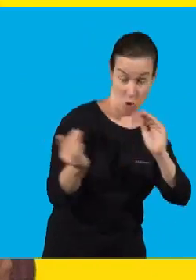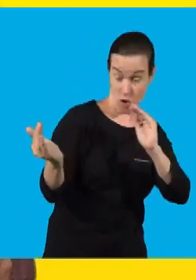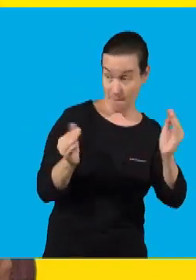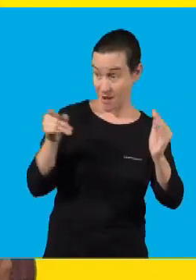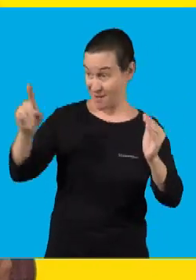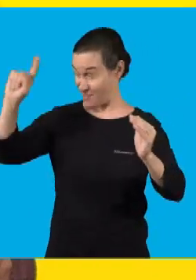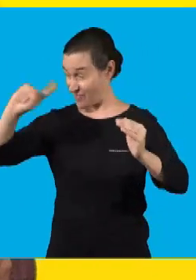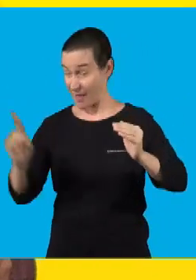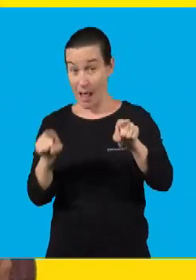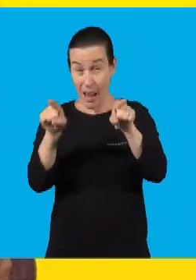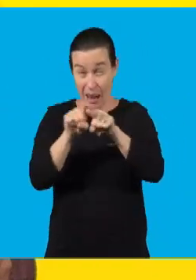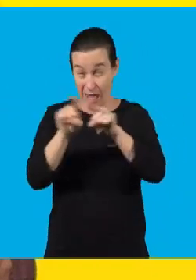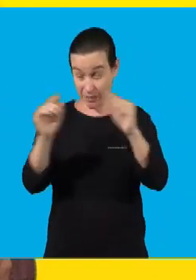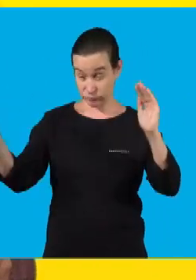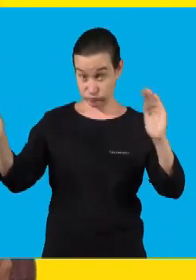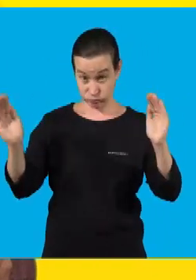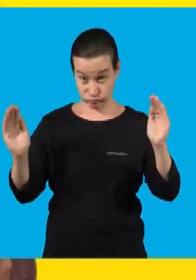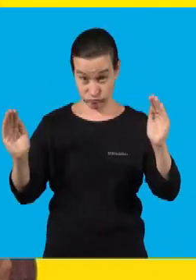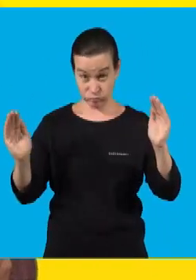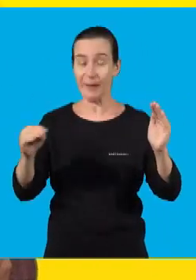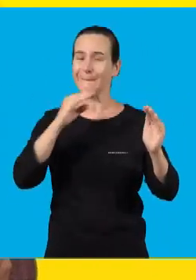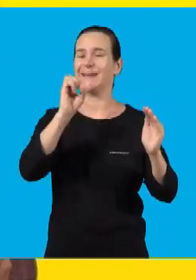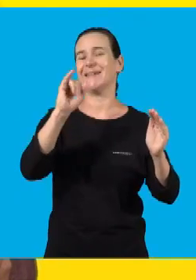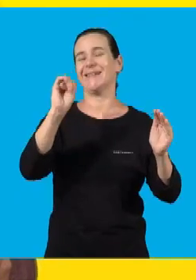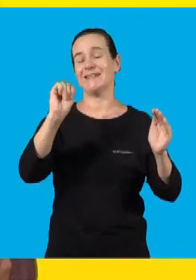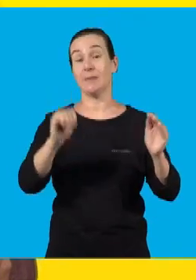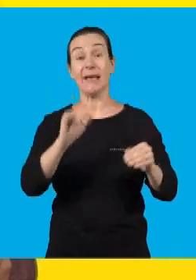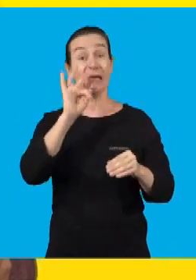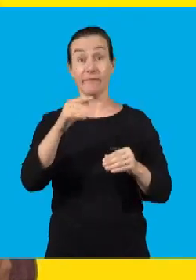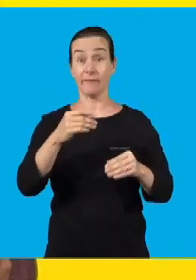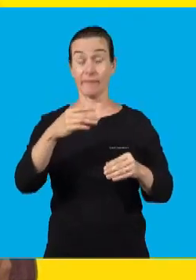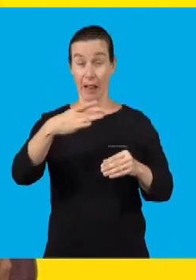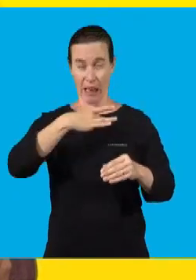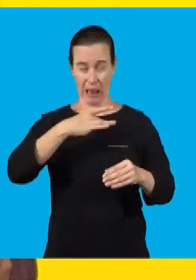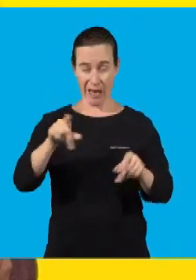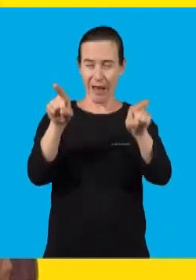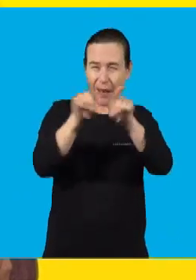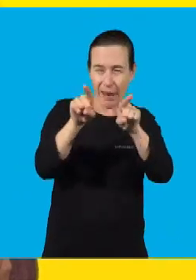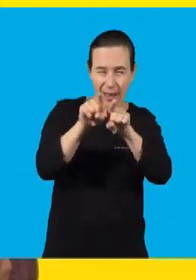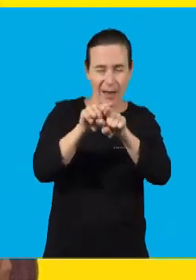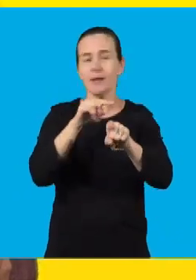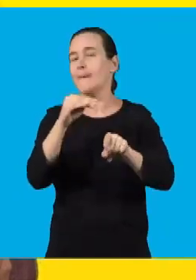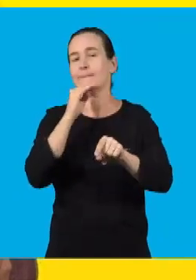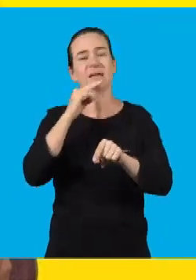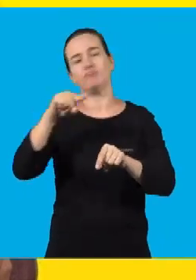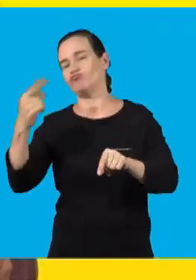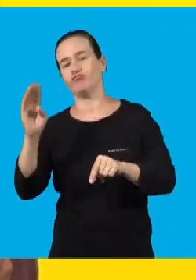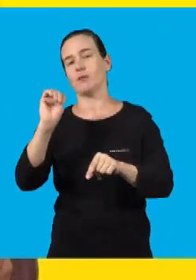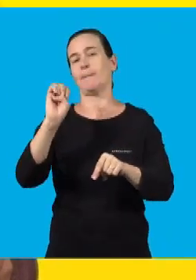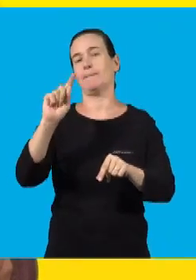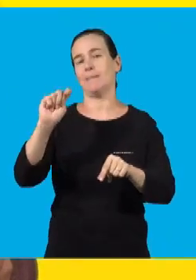those ones are metaphors, all right? But when you see the like or as, remember, it's a simile. It's a dead